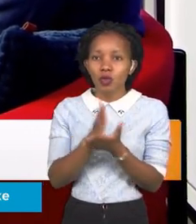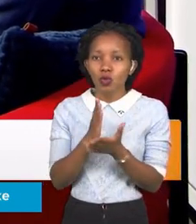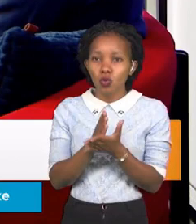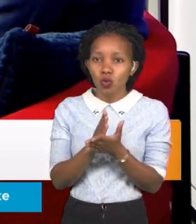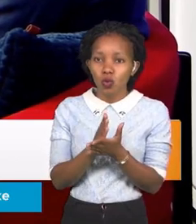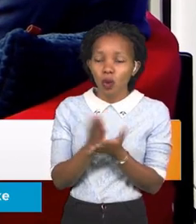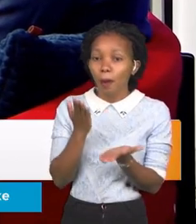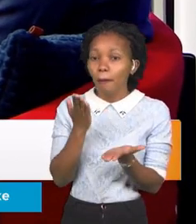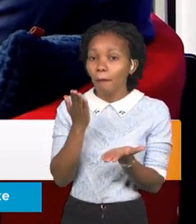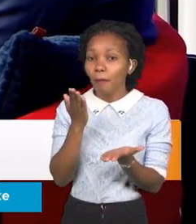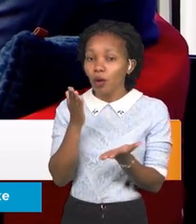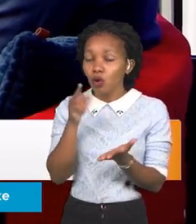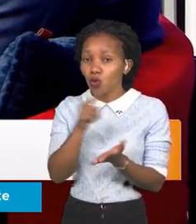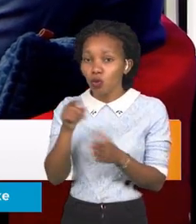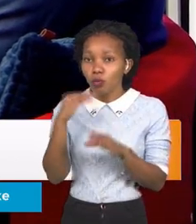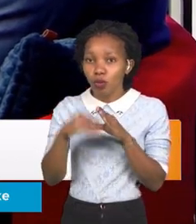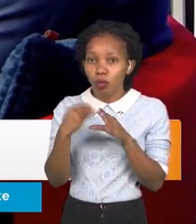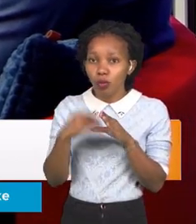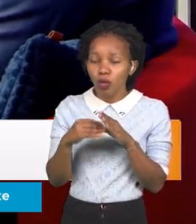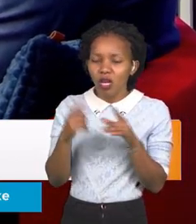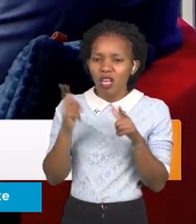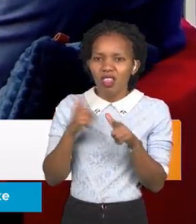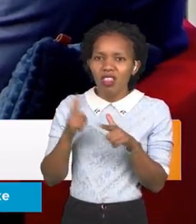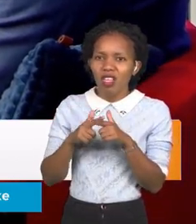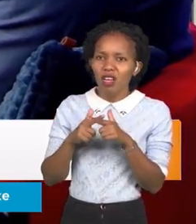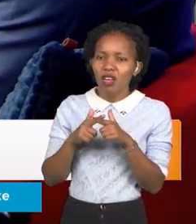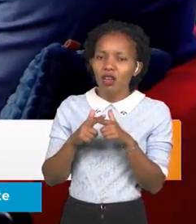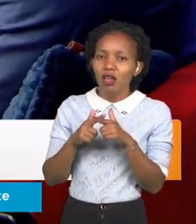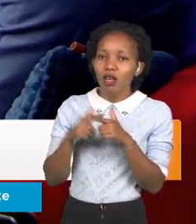invested, what are you expecting? Have you